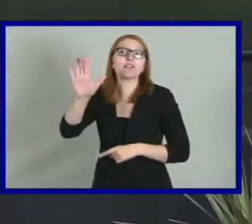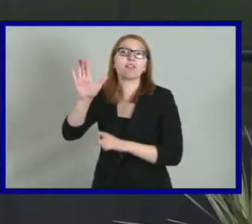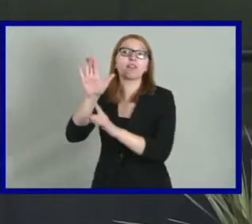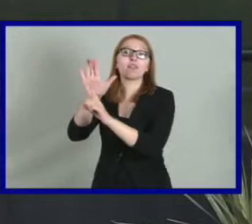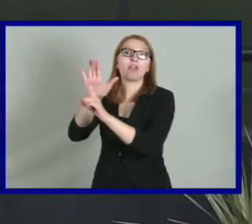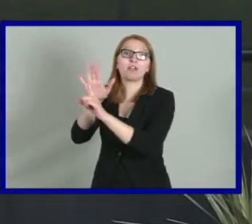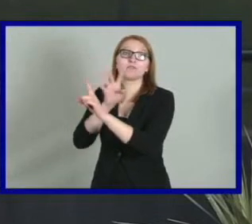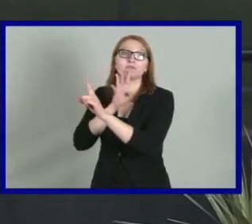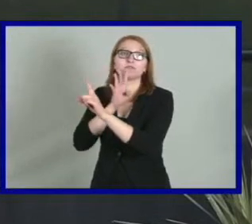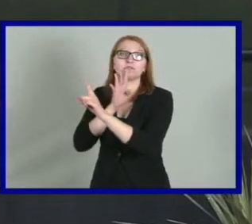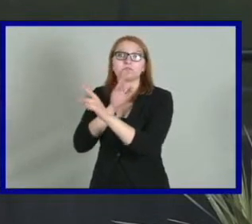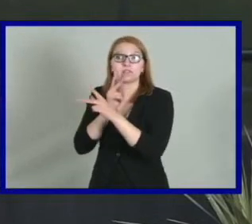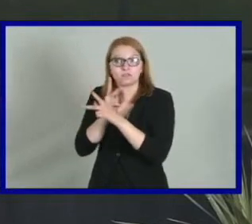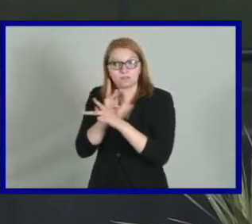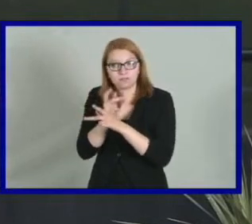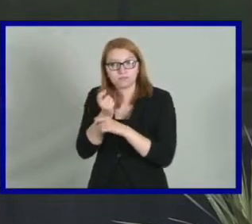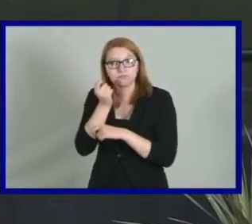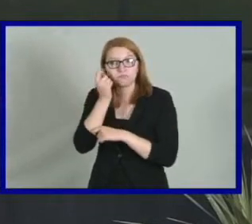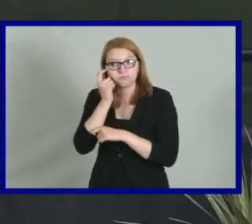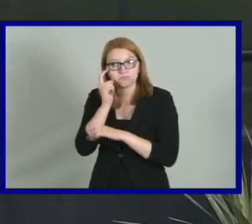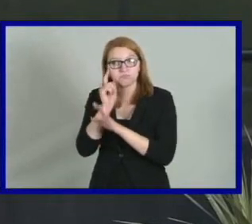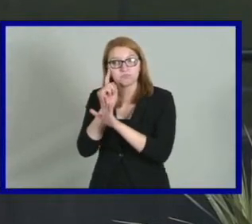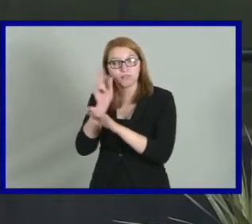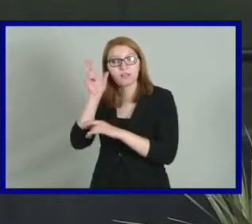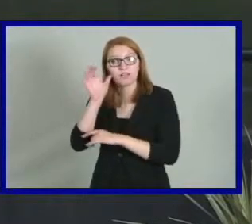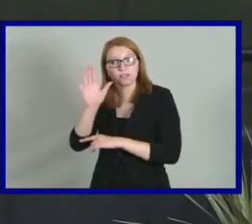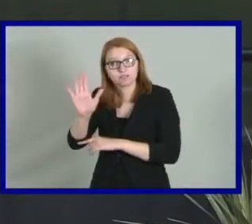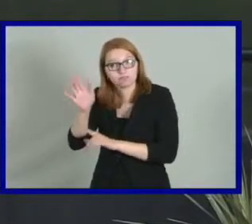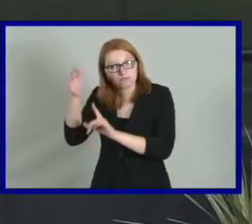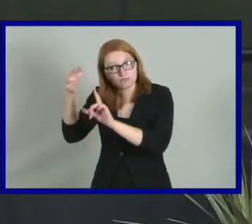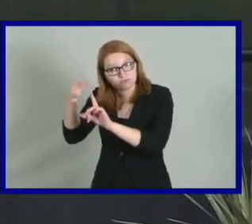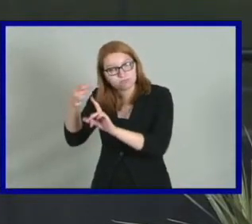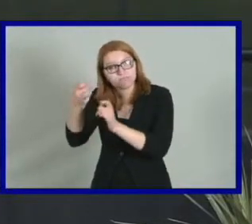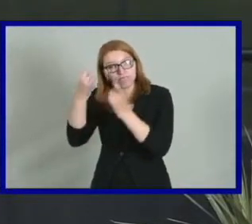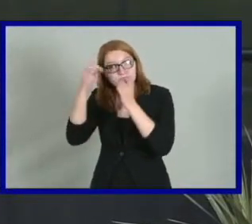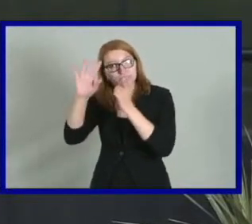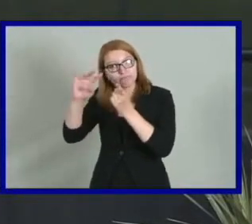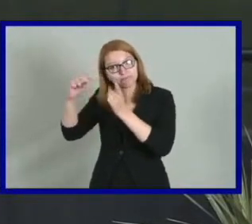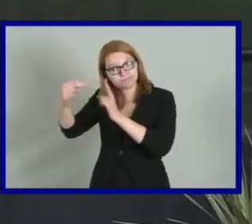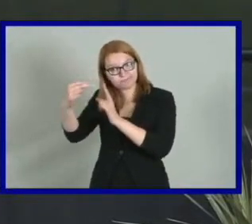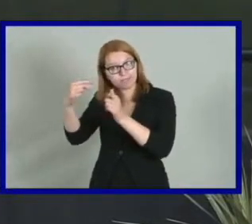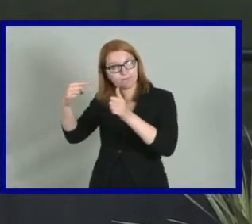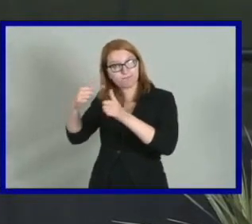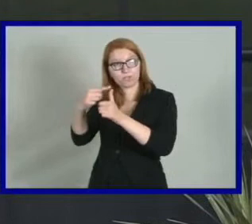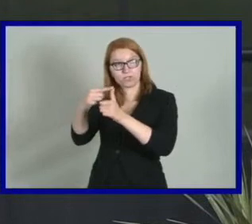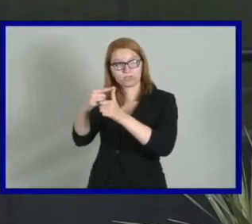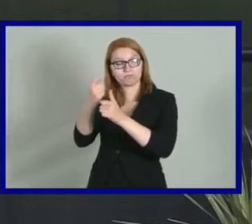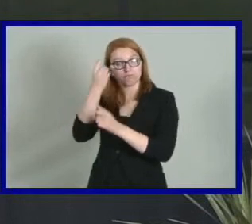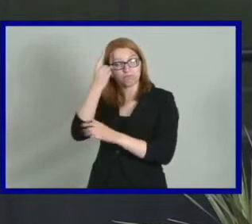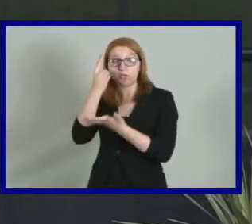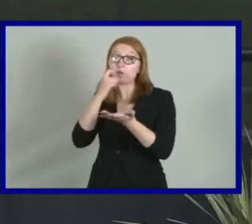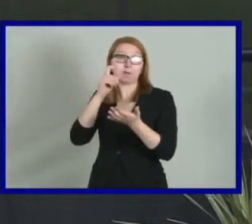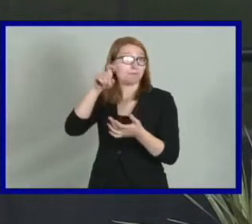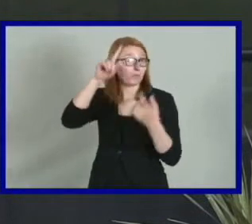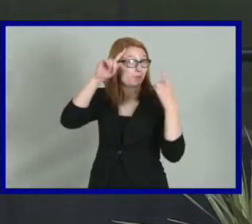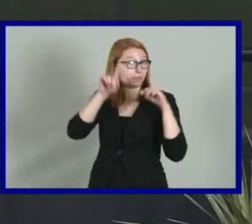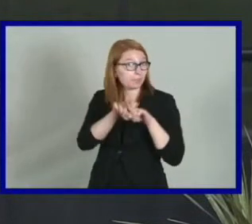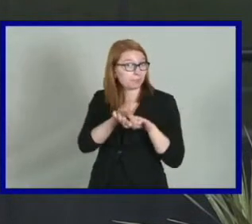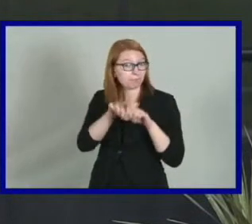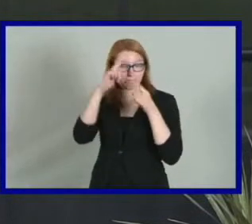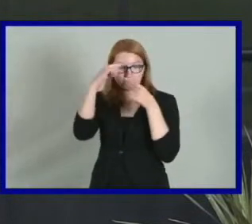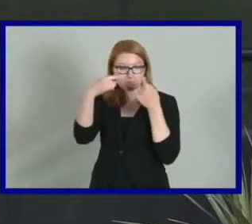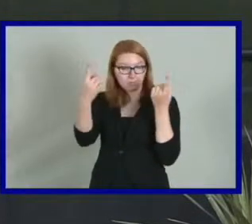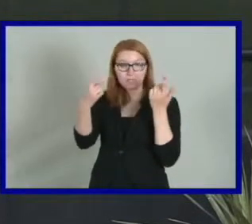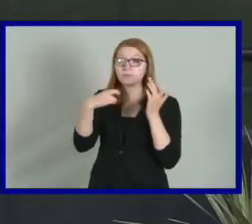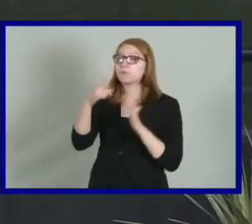carefully. Showing that person that you understand what they think, even if you don't agree with it, is the